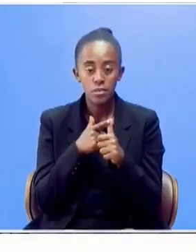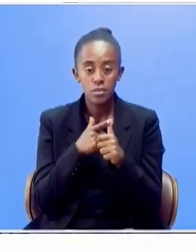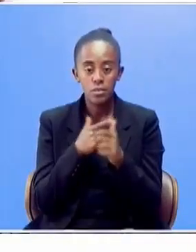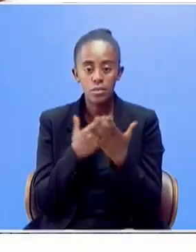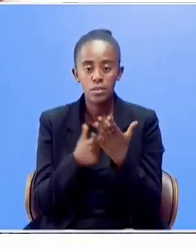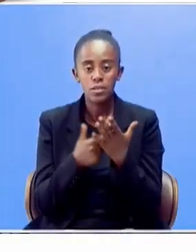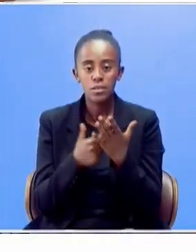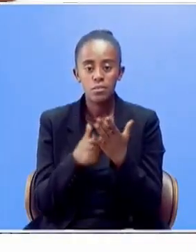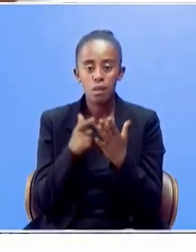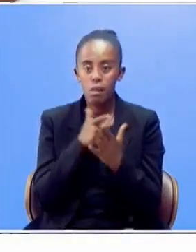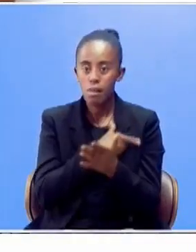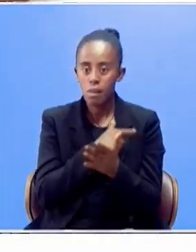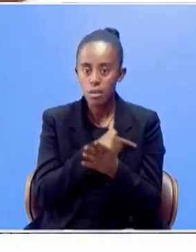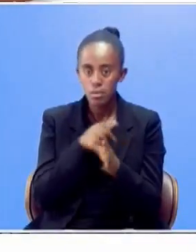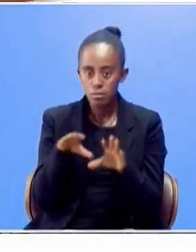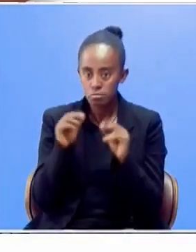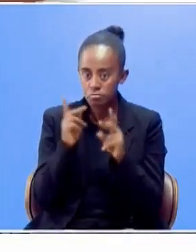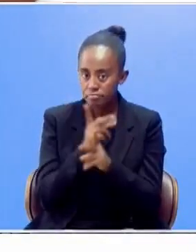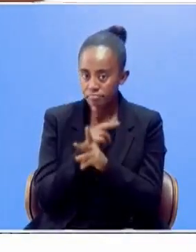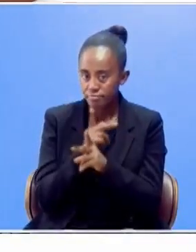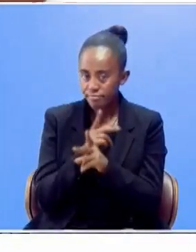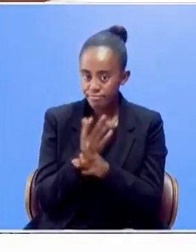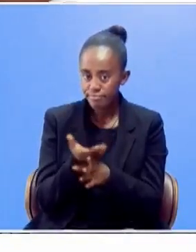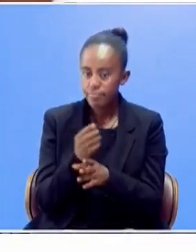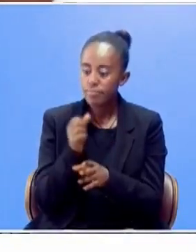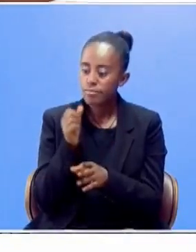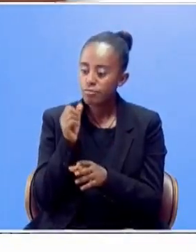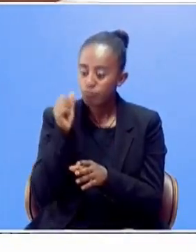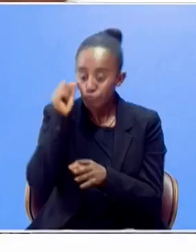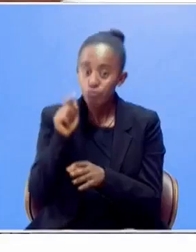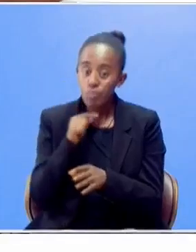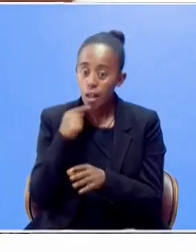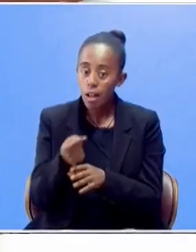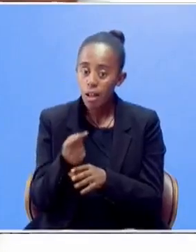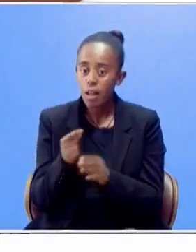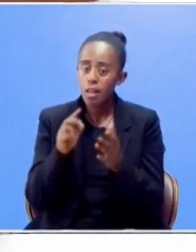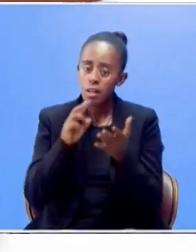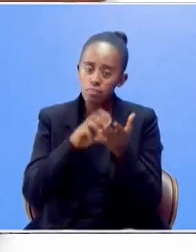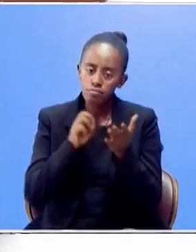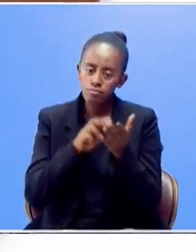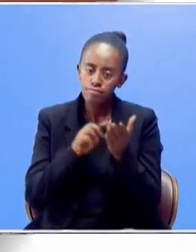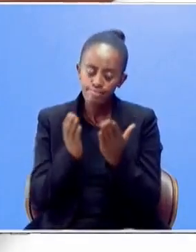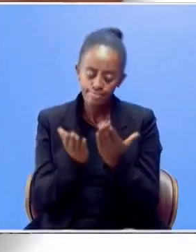from a lazy student. Be careful, okay? He says, reading books